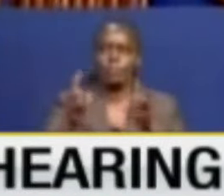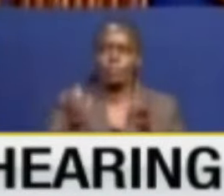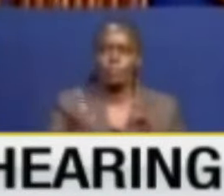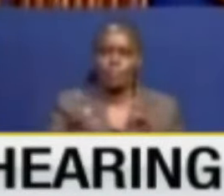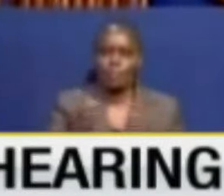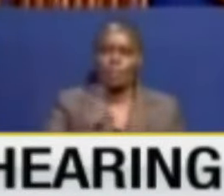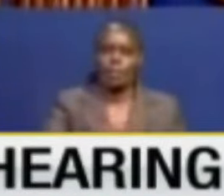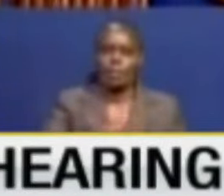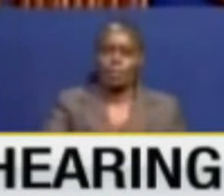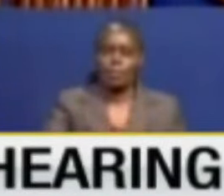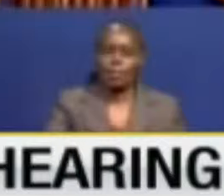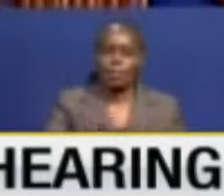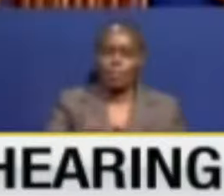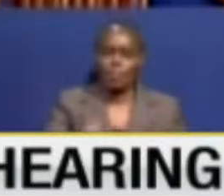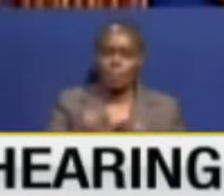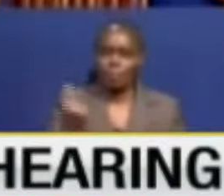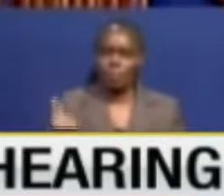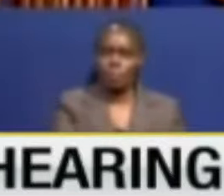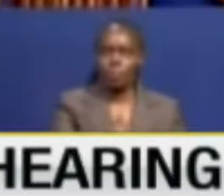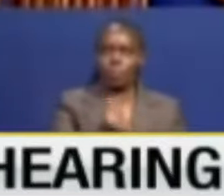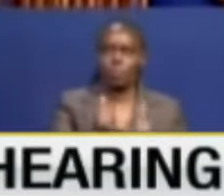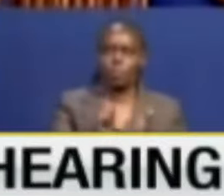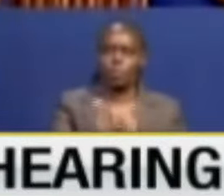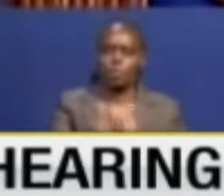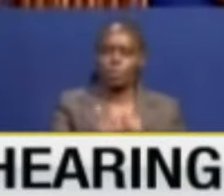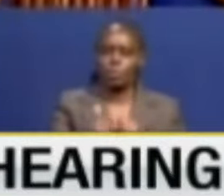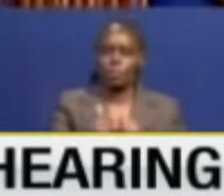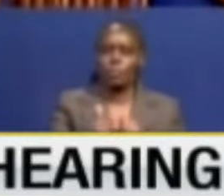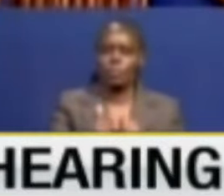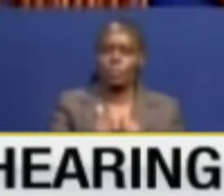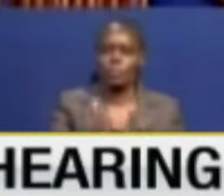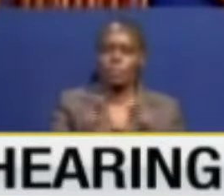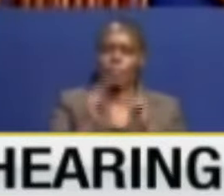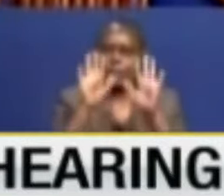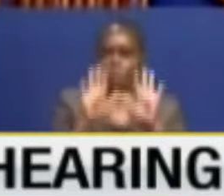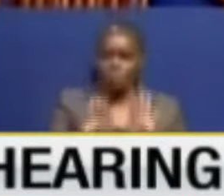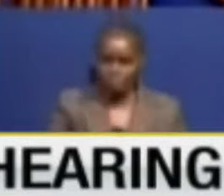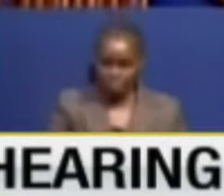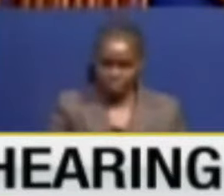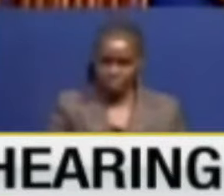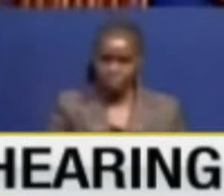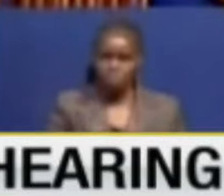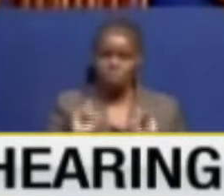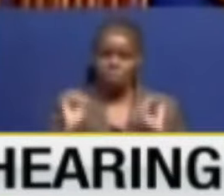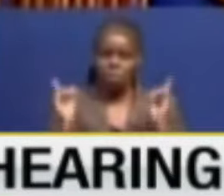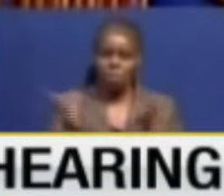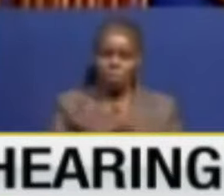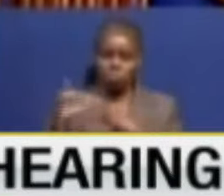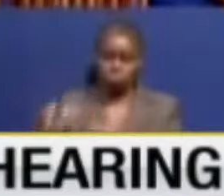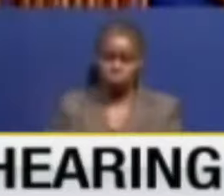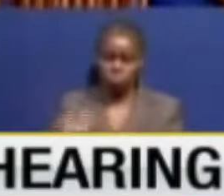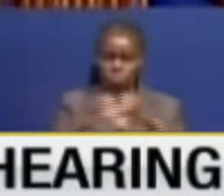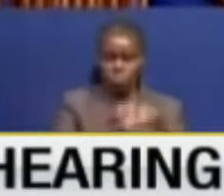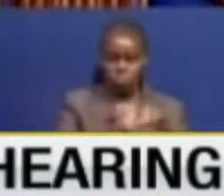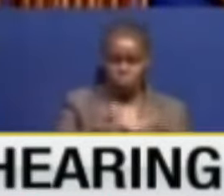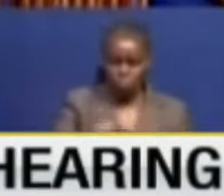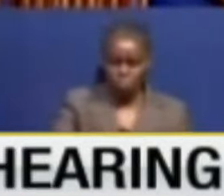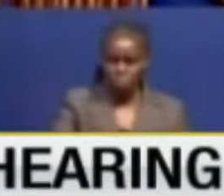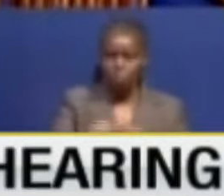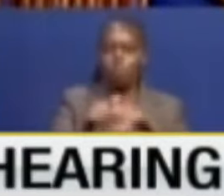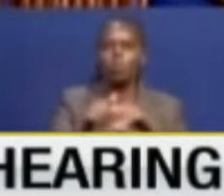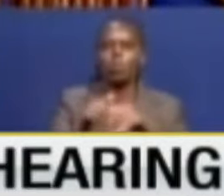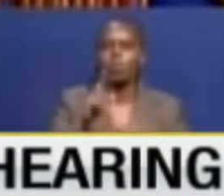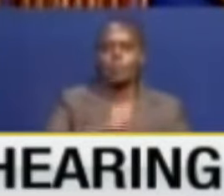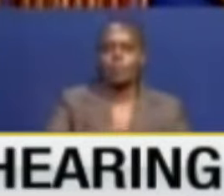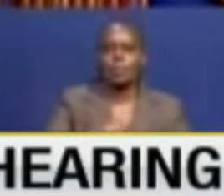and the time allocated to each activity. It will be crucial, therefore, that all the parties comply with the time